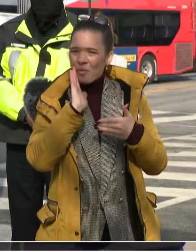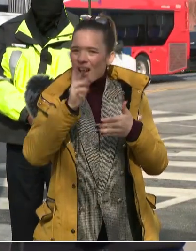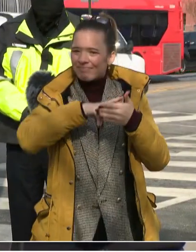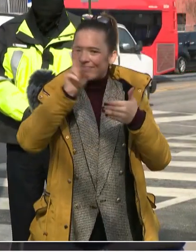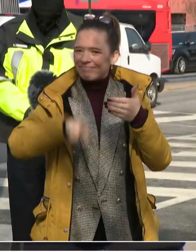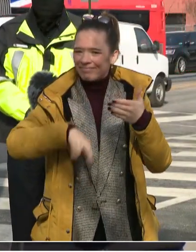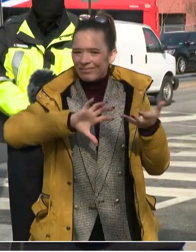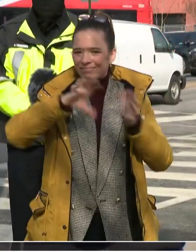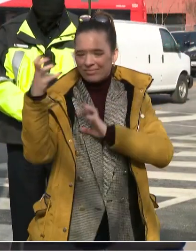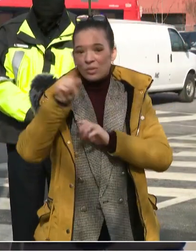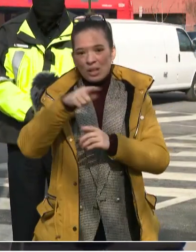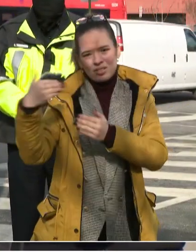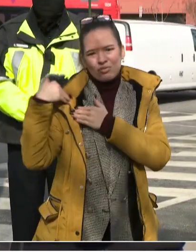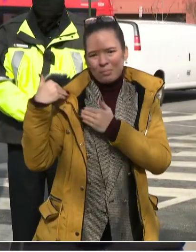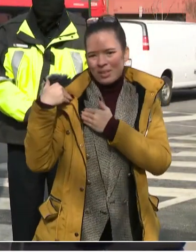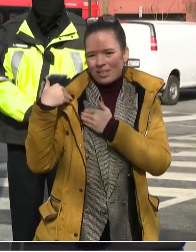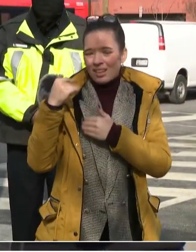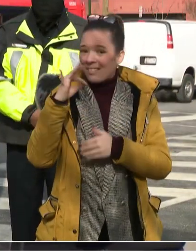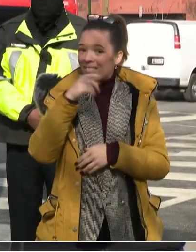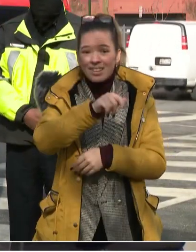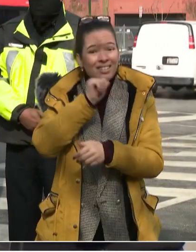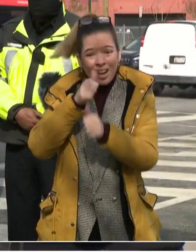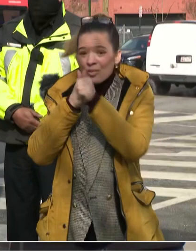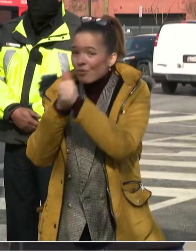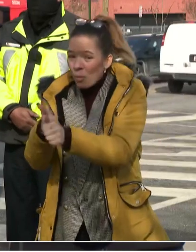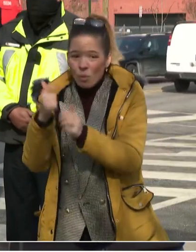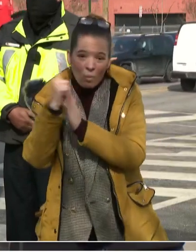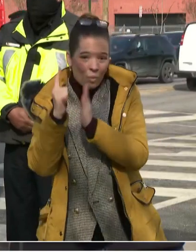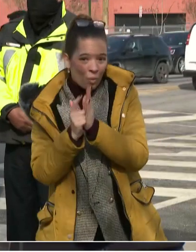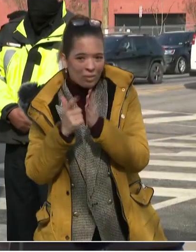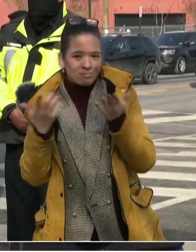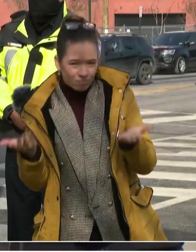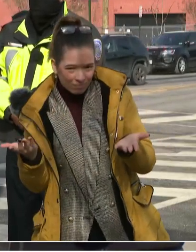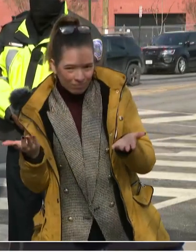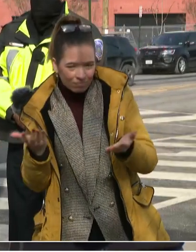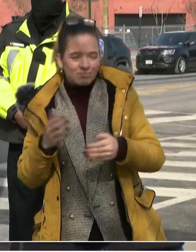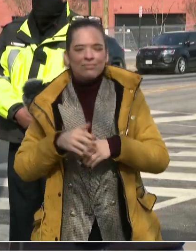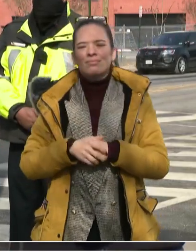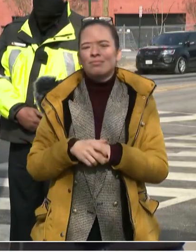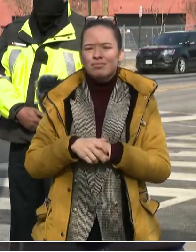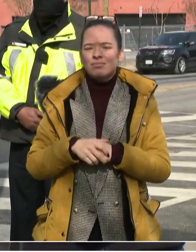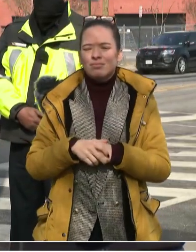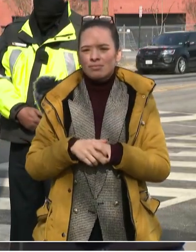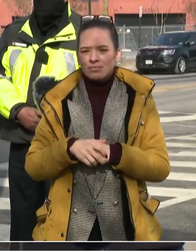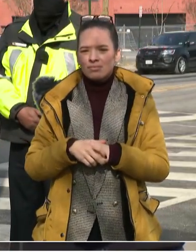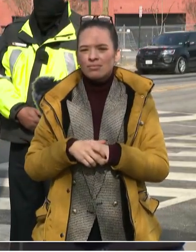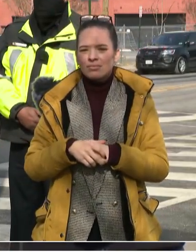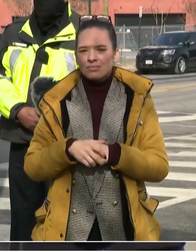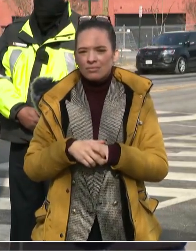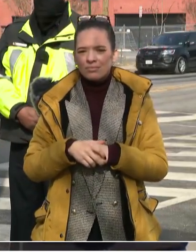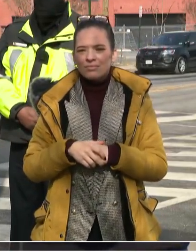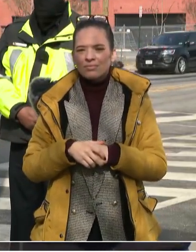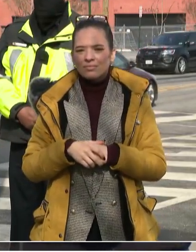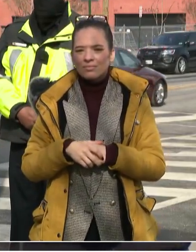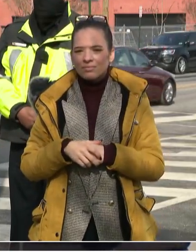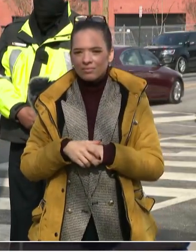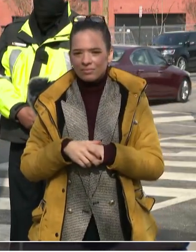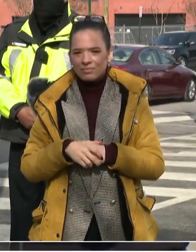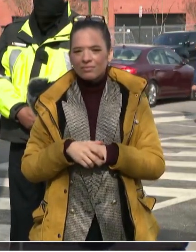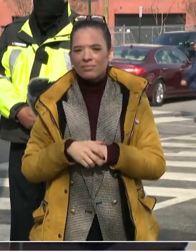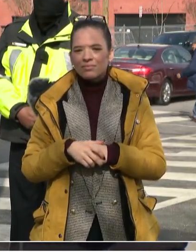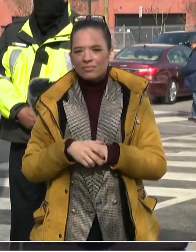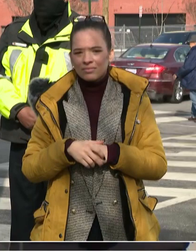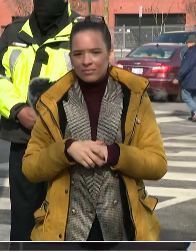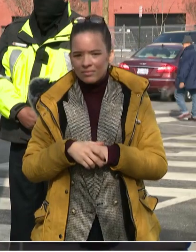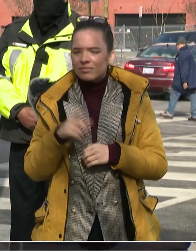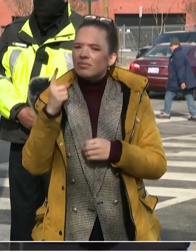accountable if they're not following the law. And while we are also always interested in